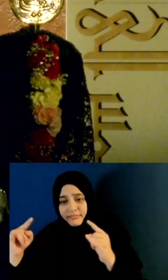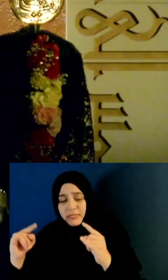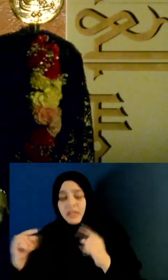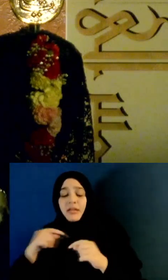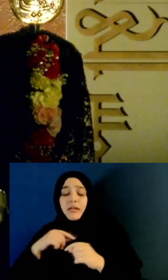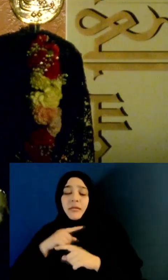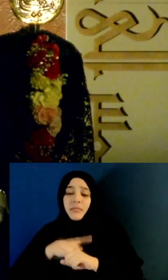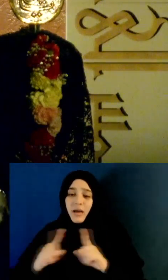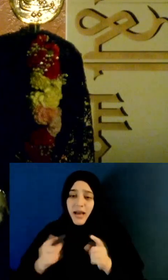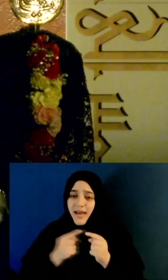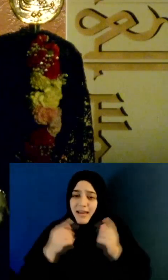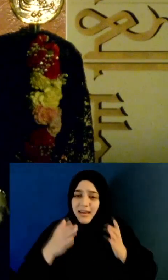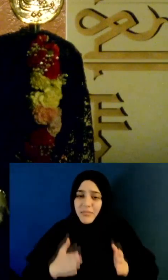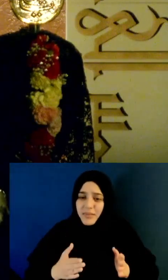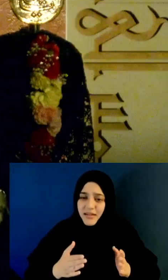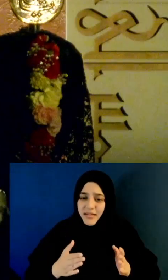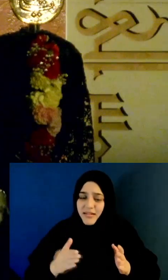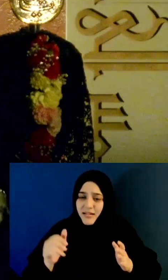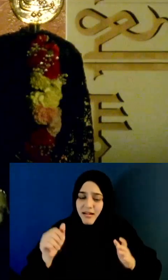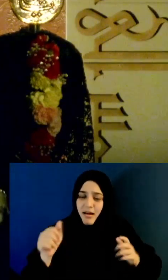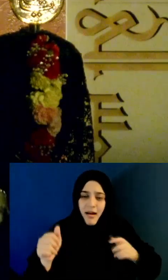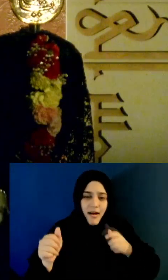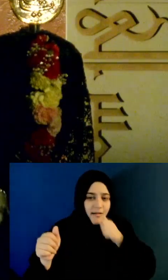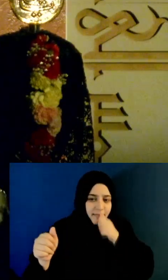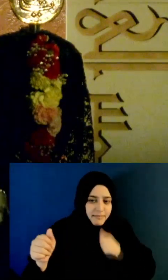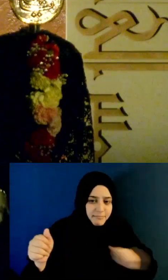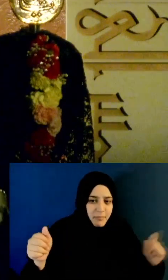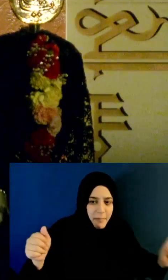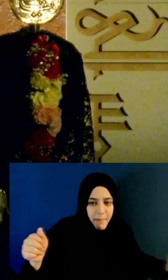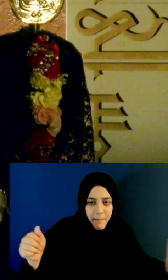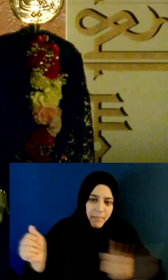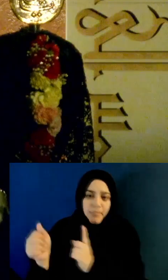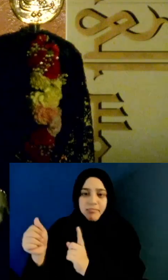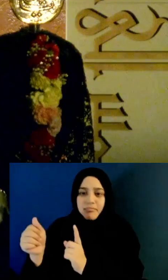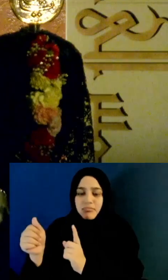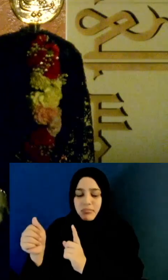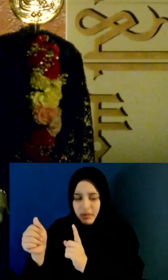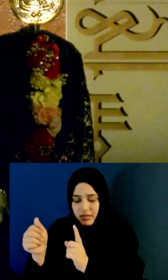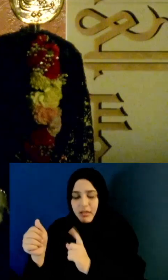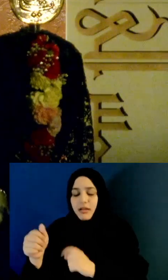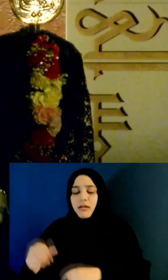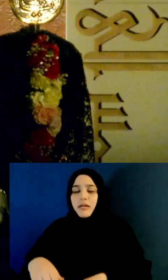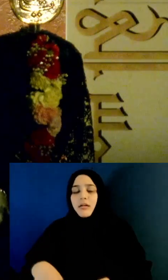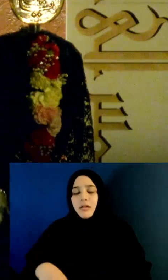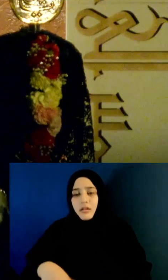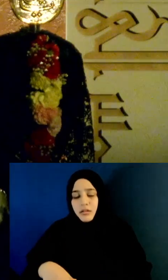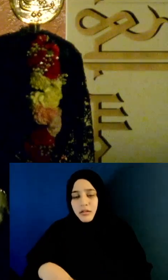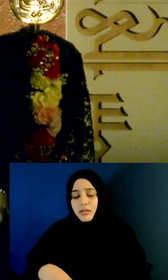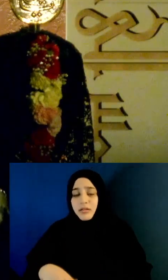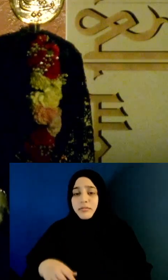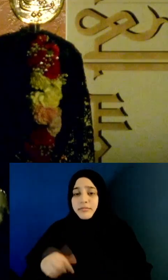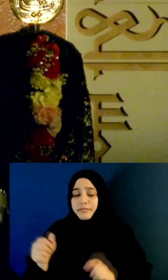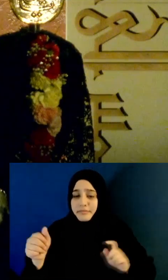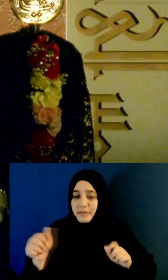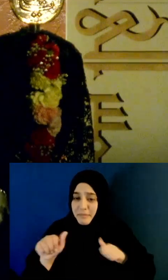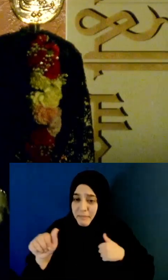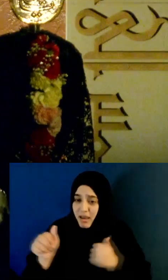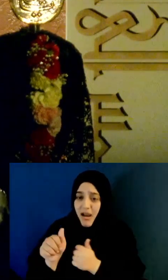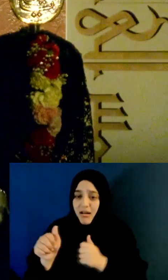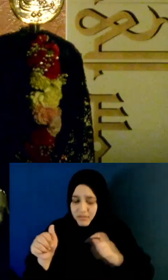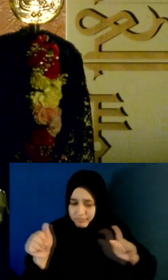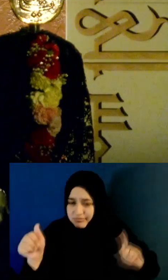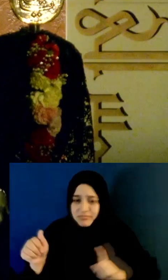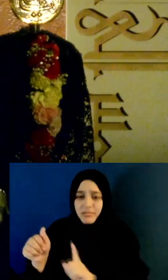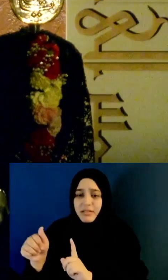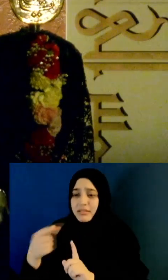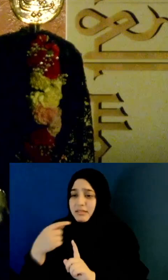behind. When he appeared from behind, he said, oh, Umm al-Baneen, we